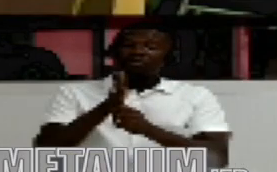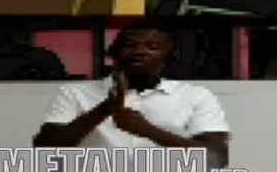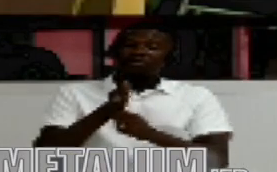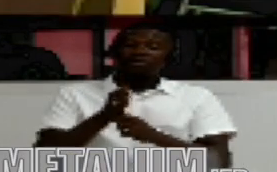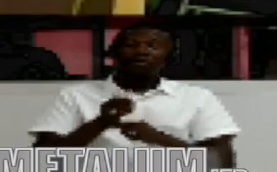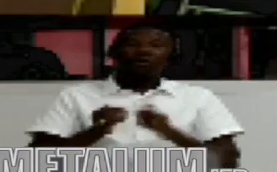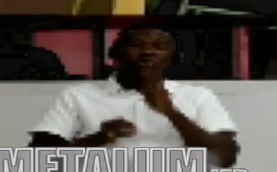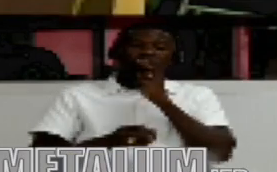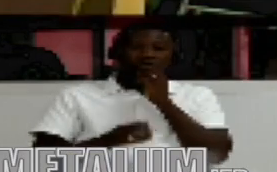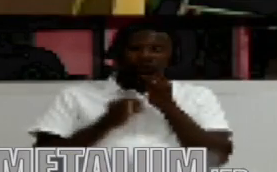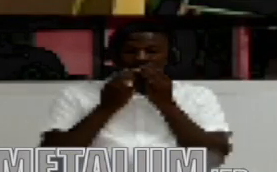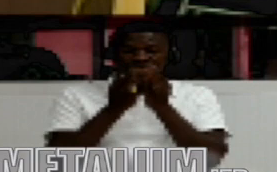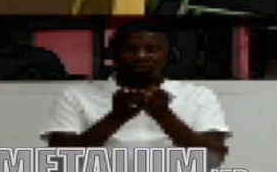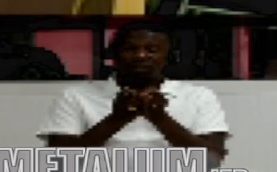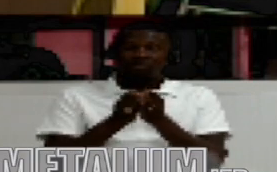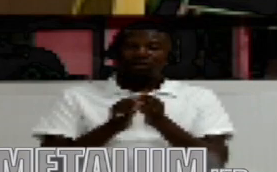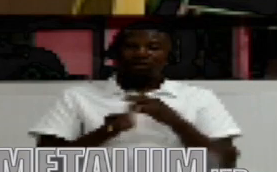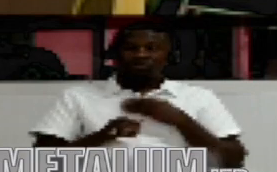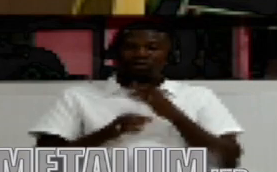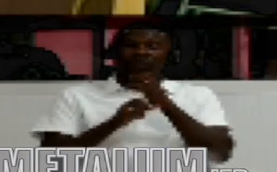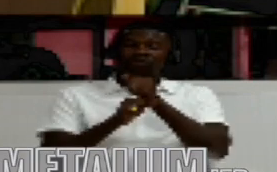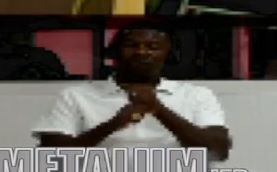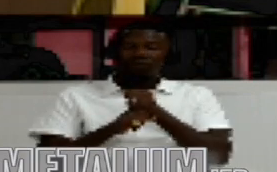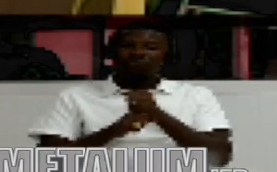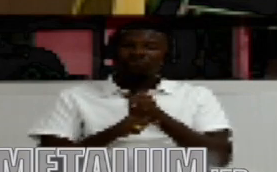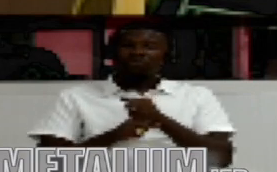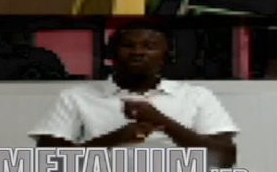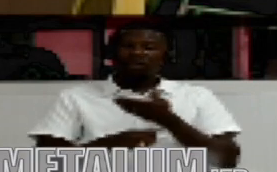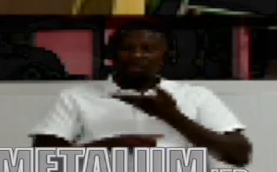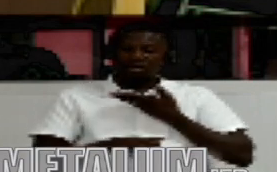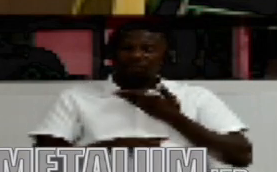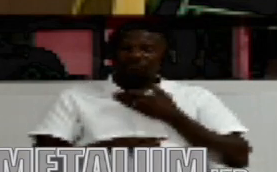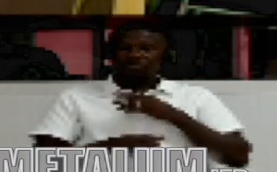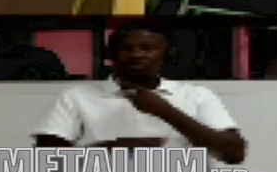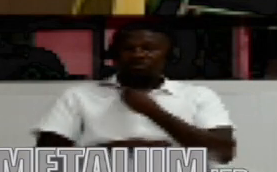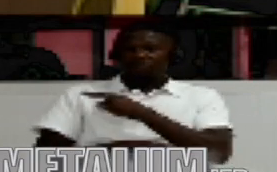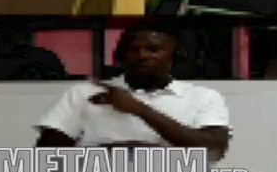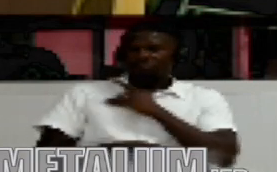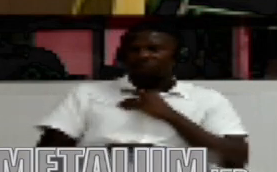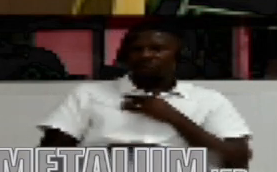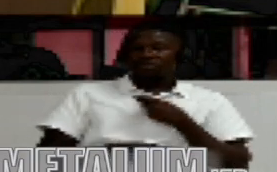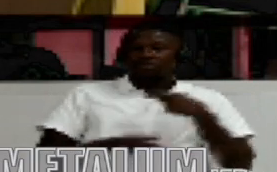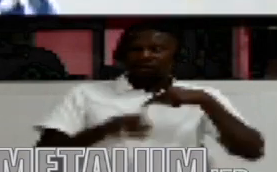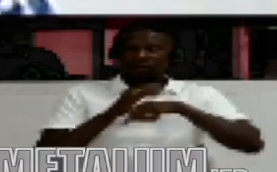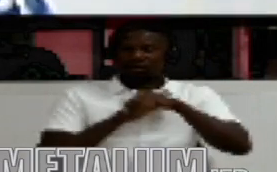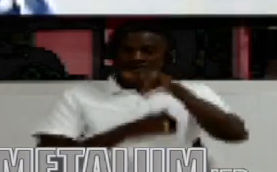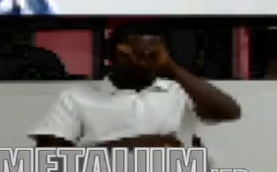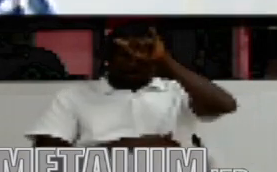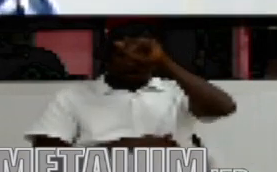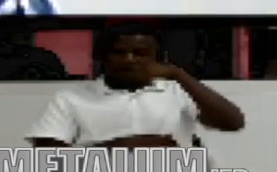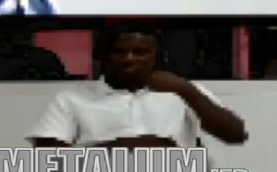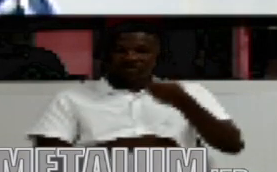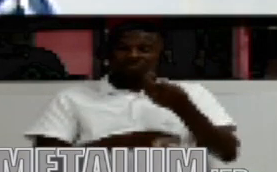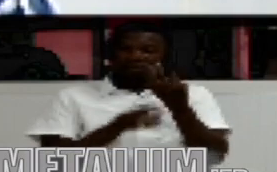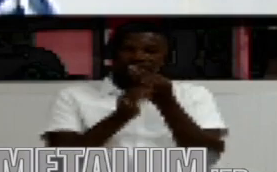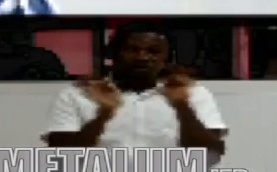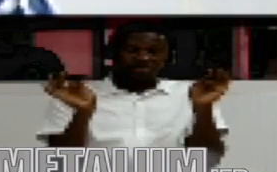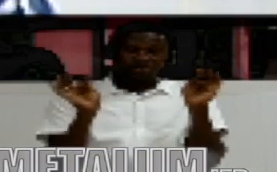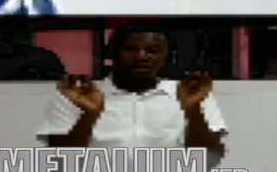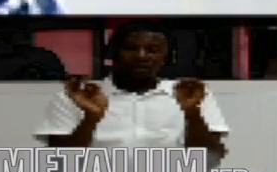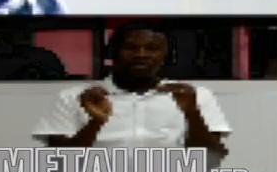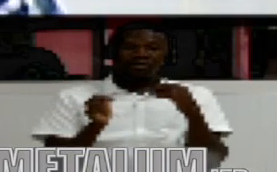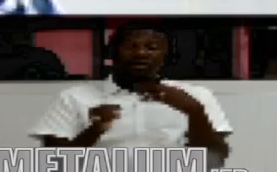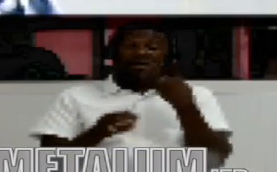who said he would help us get treatment in Egypt for free, provided that